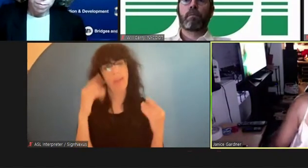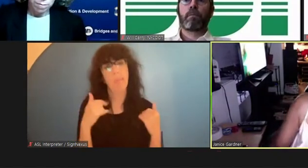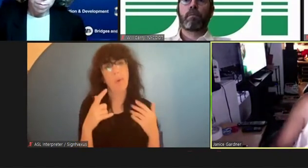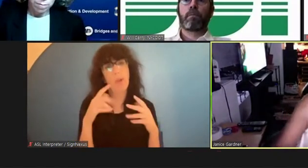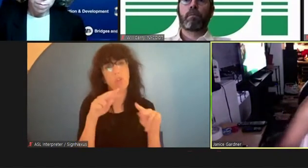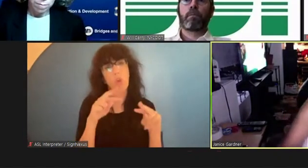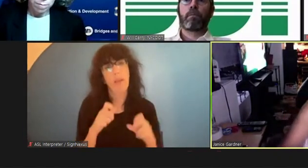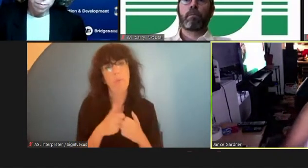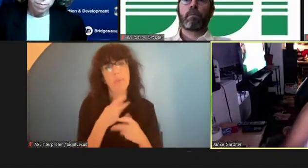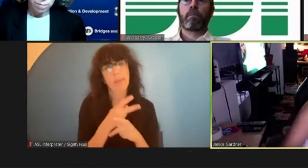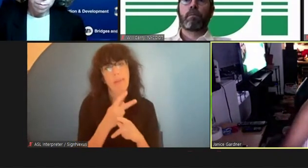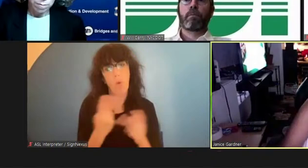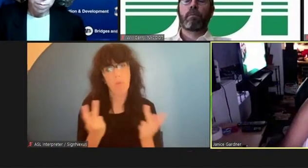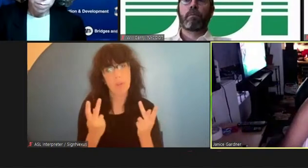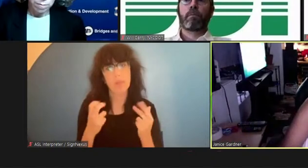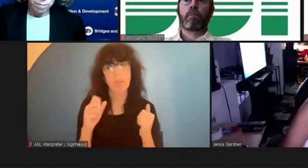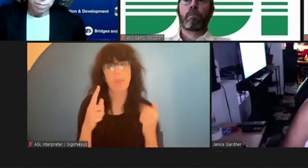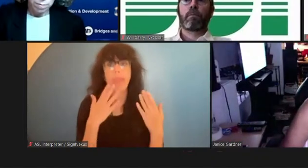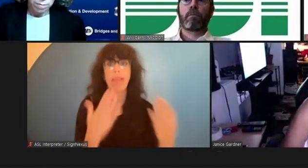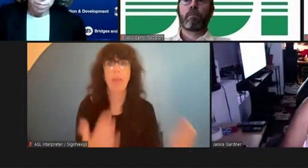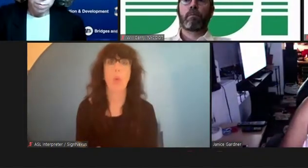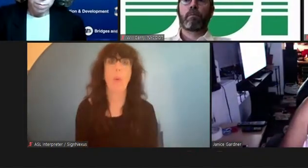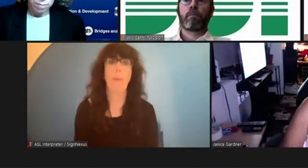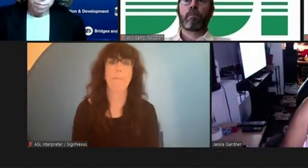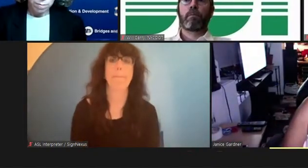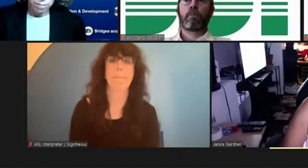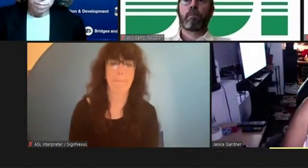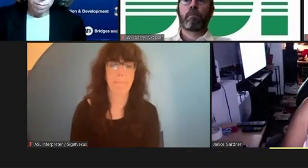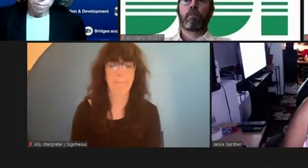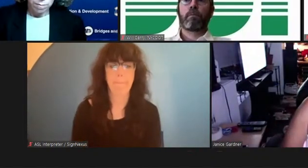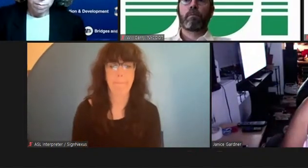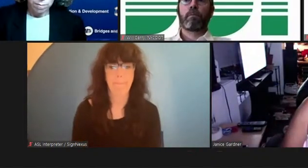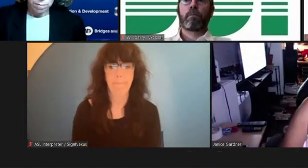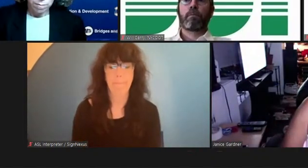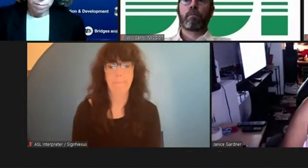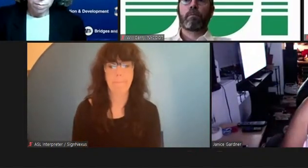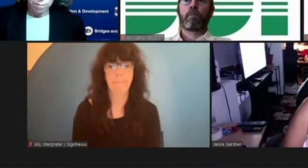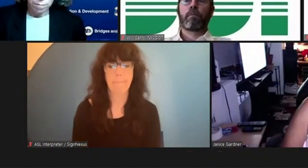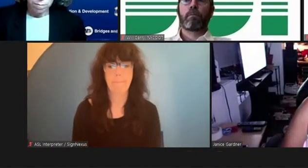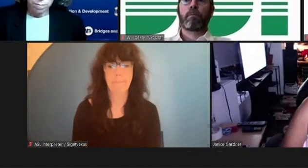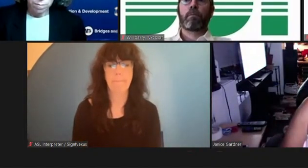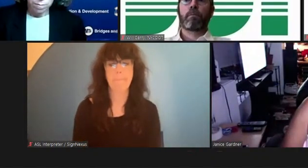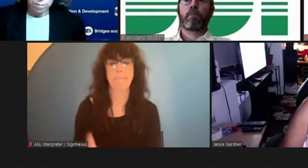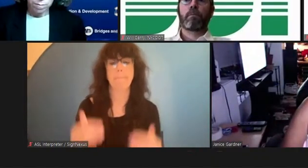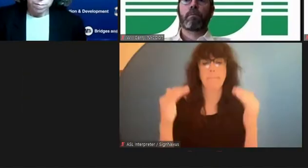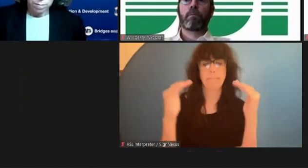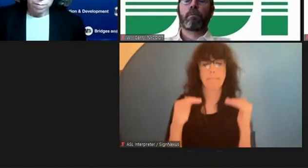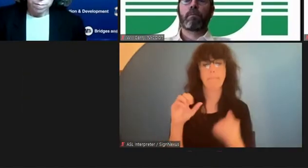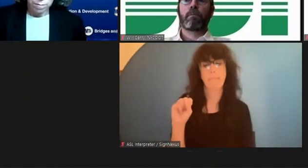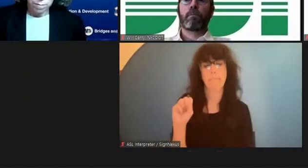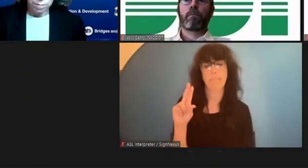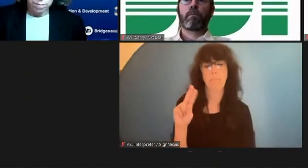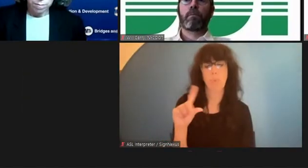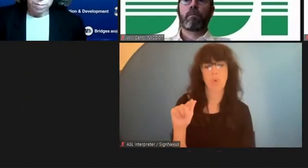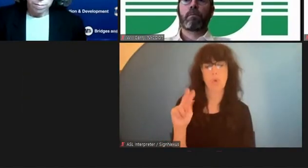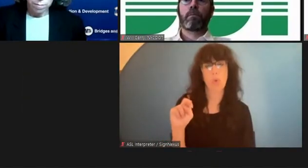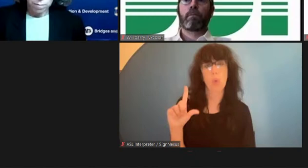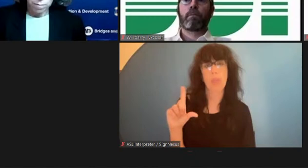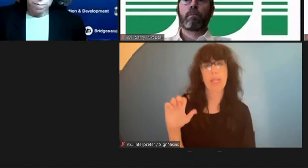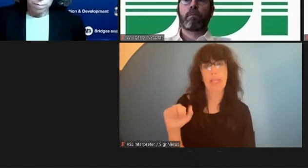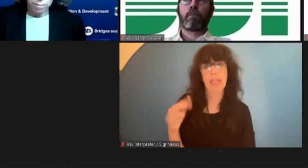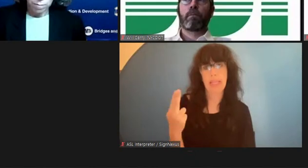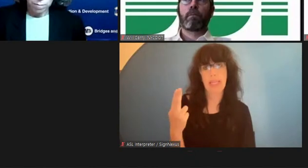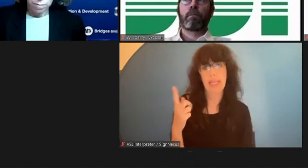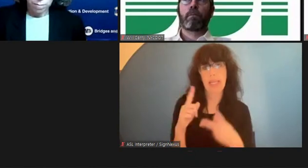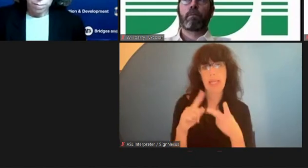you thank you our next speaker is susan lee followed by